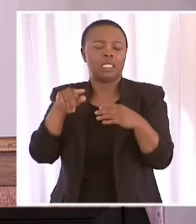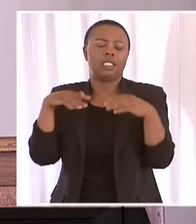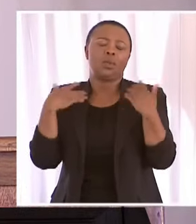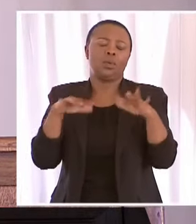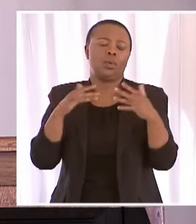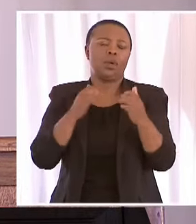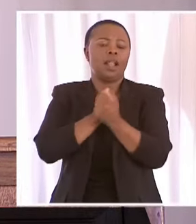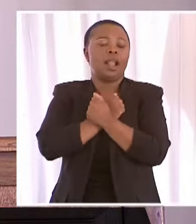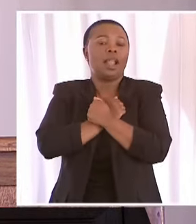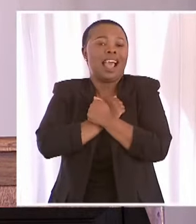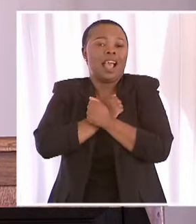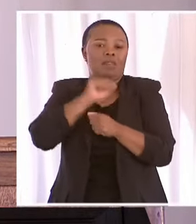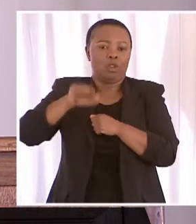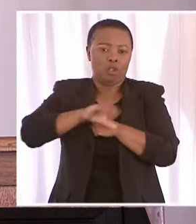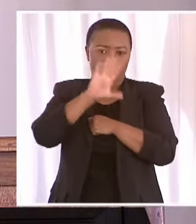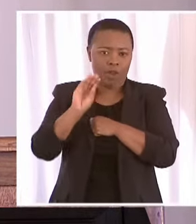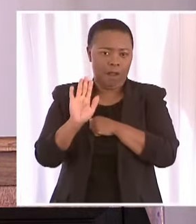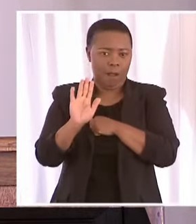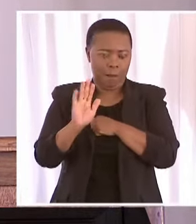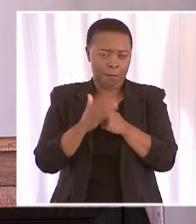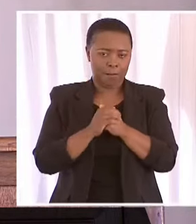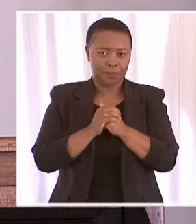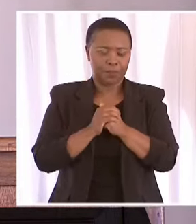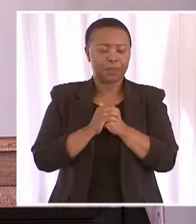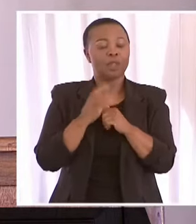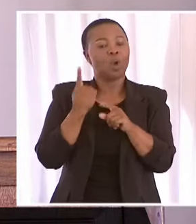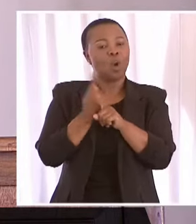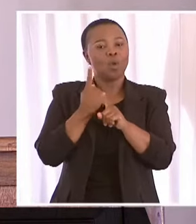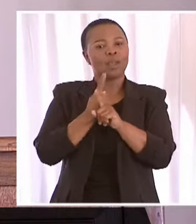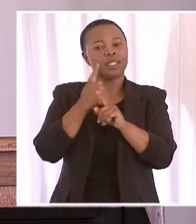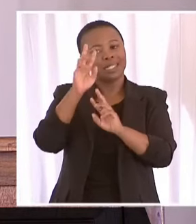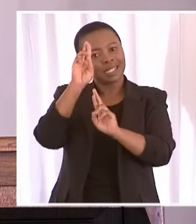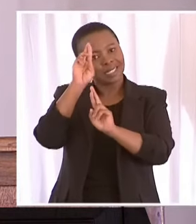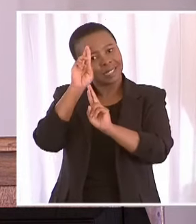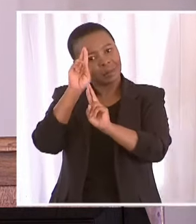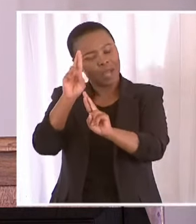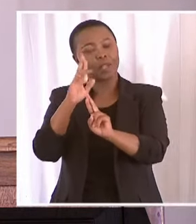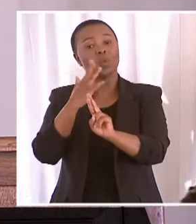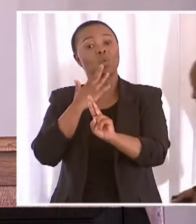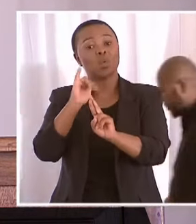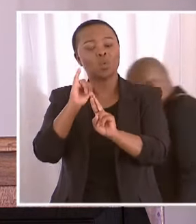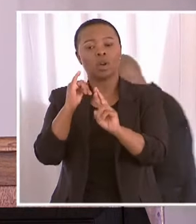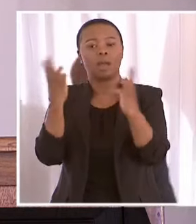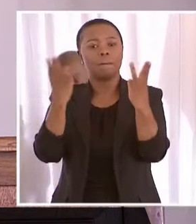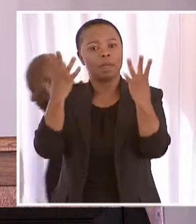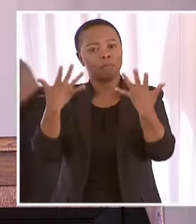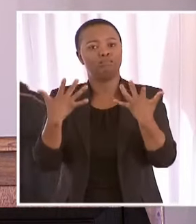continent and paid the greatest respect to its people.